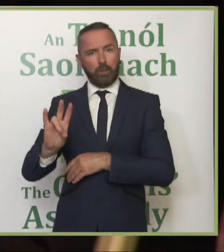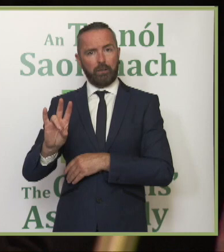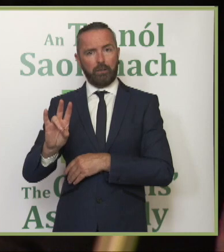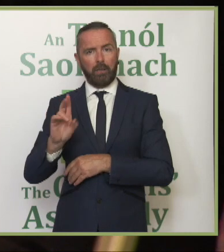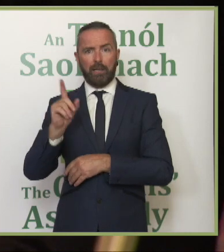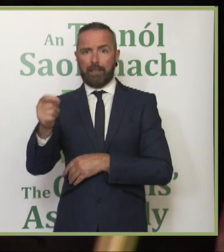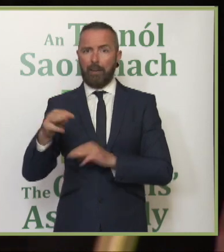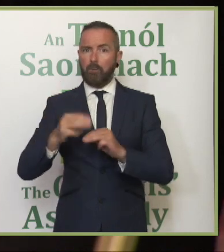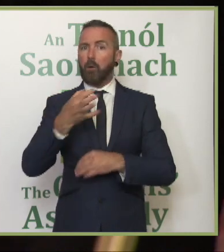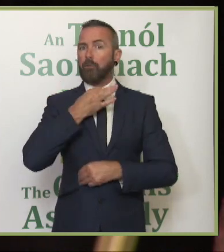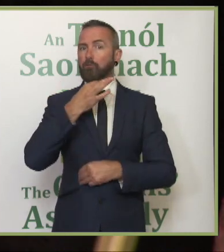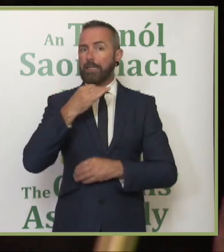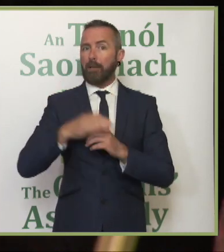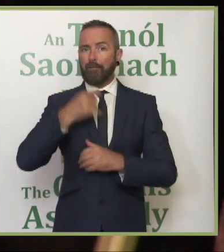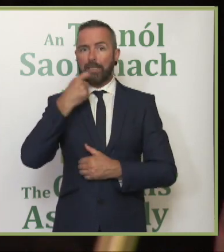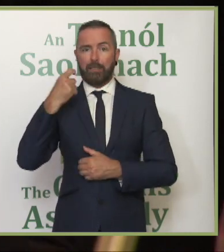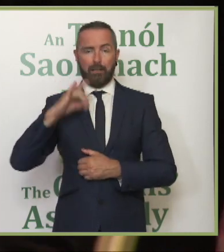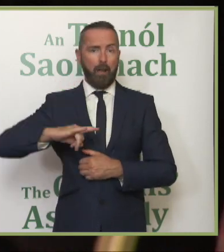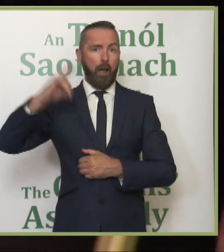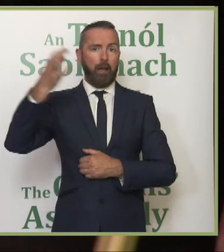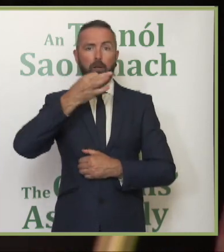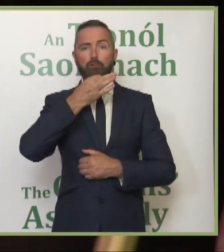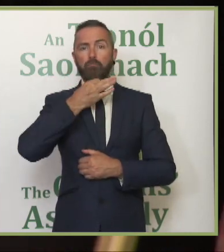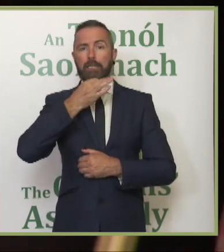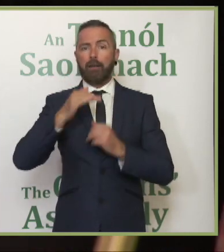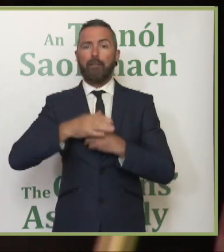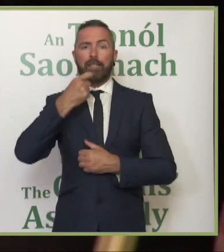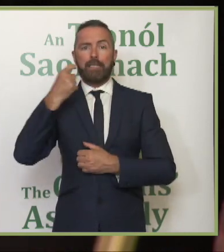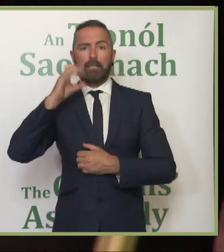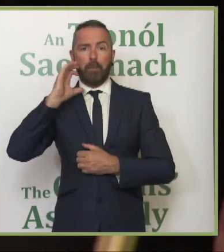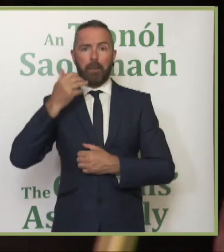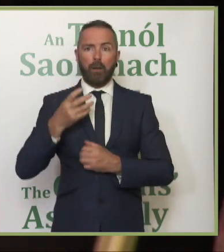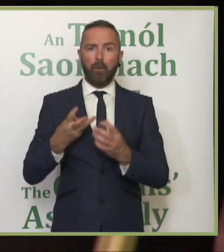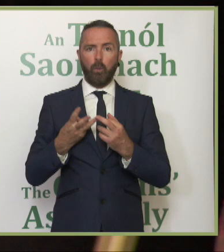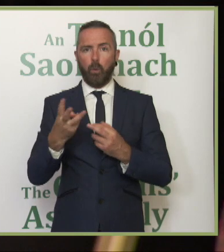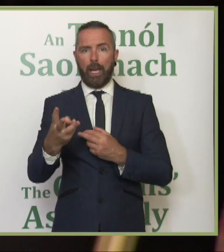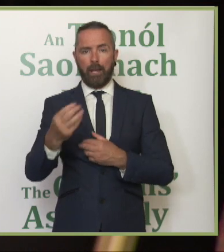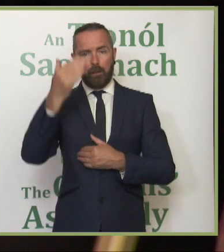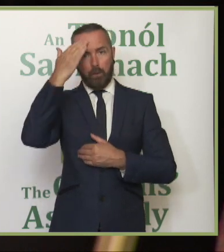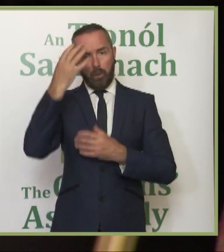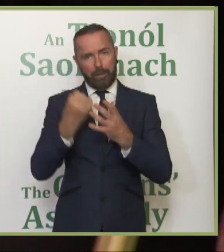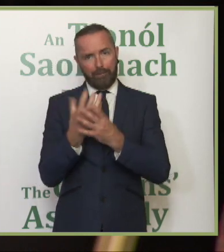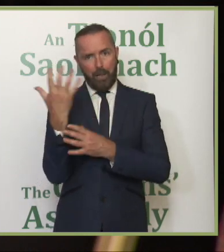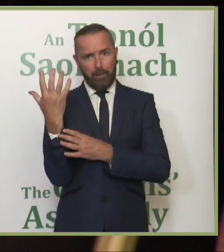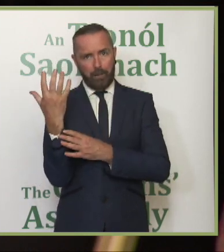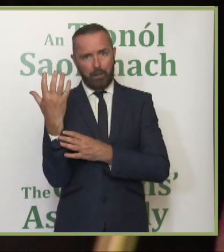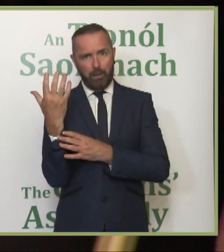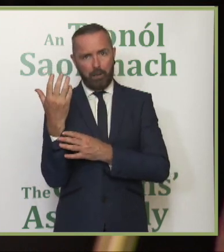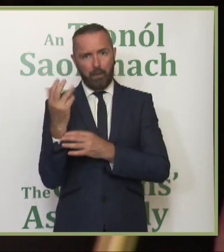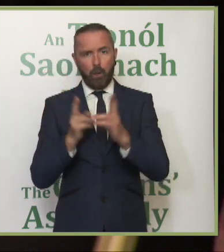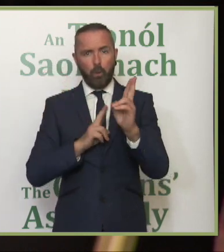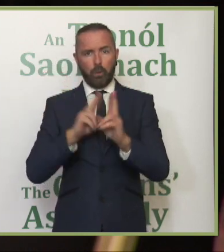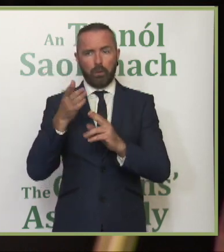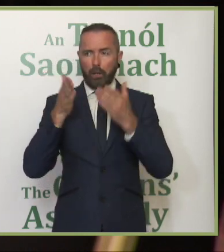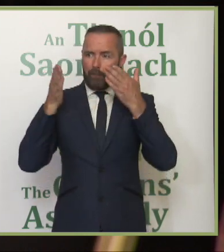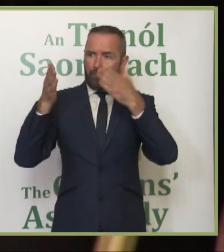risk of addiction. Really high in young people because of the way their brains are developing. So I think I don't think we should be looking to countries